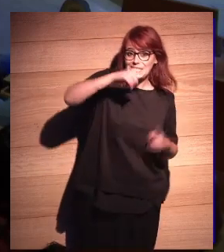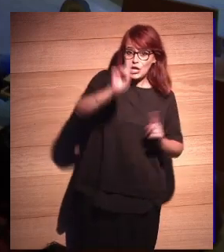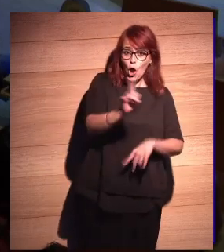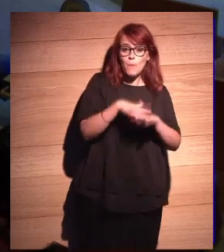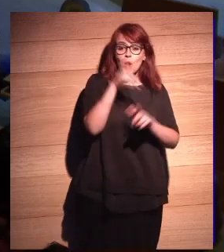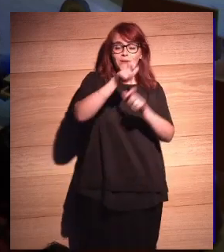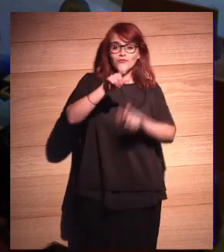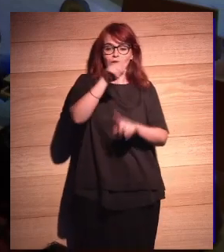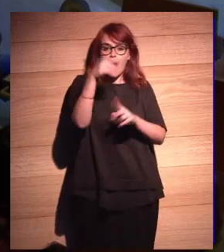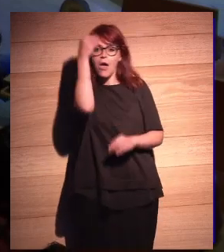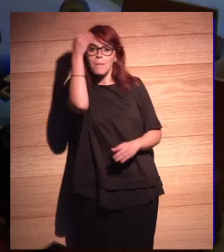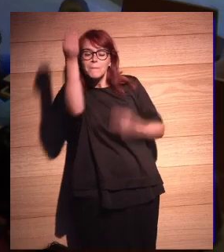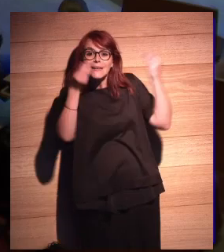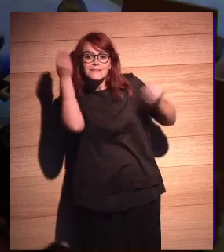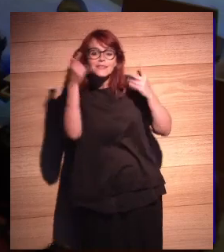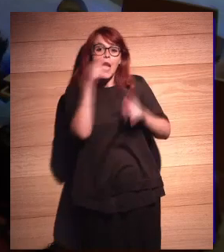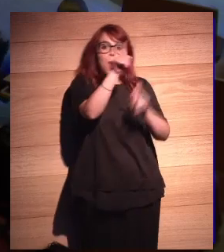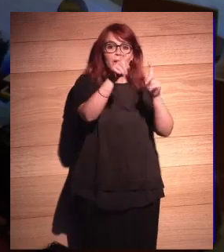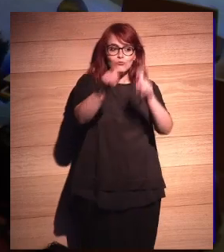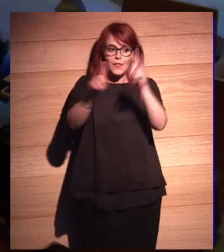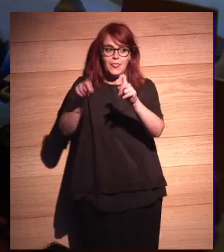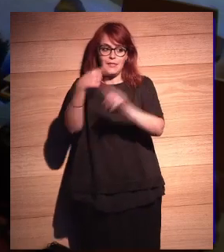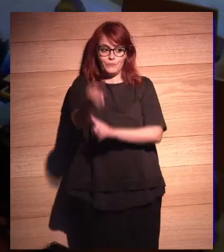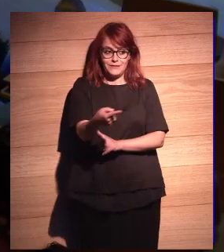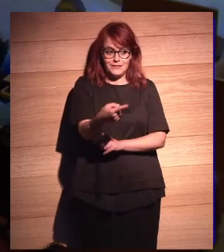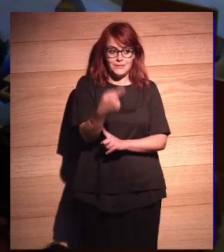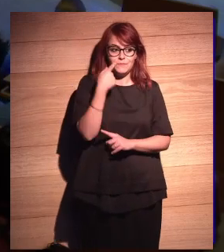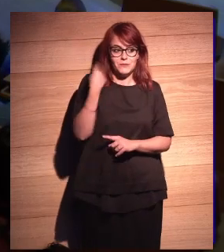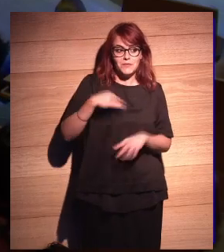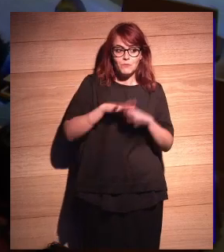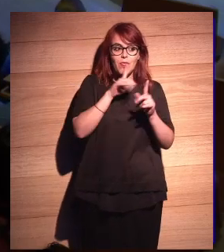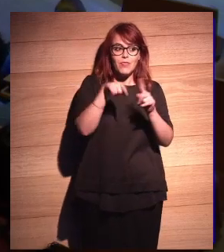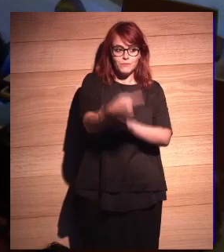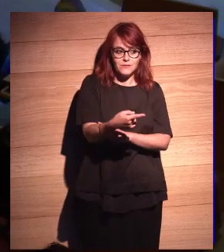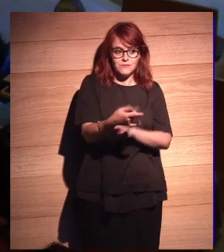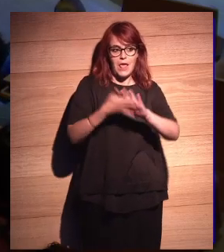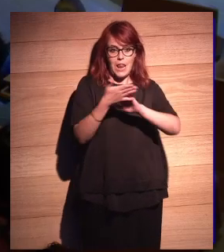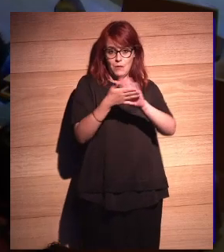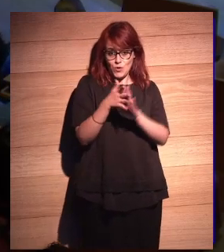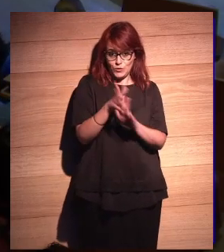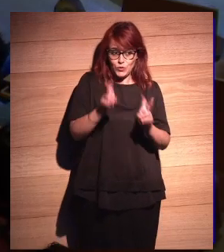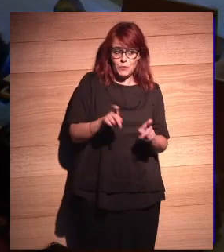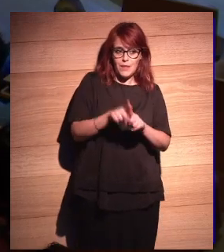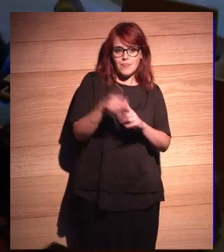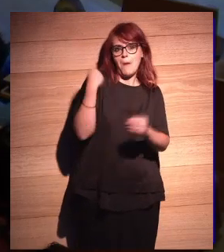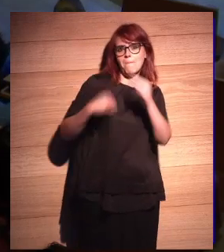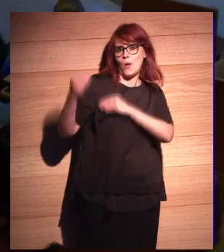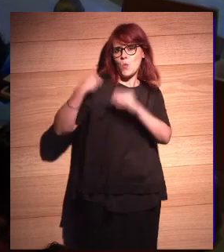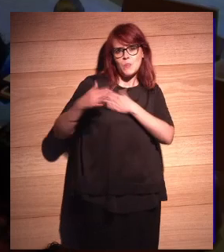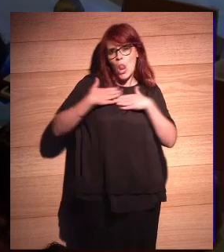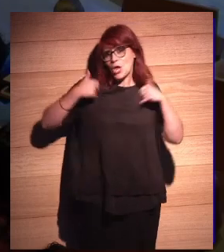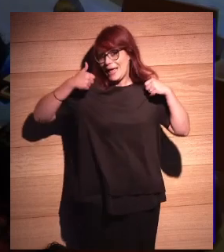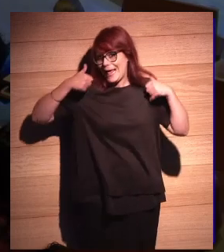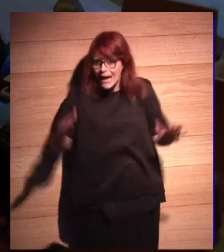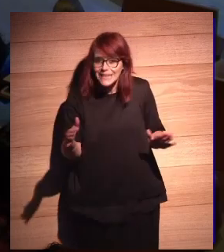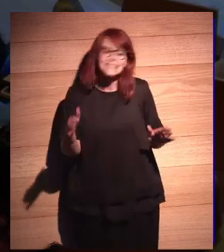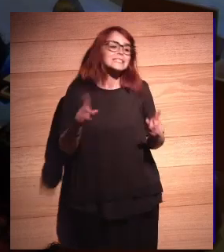lot of thoughts and a lot of questions, so then I would love to open up the floor for a short while, and then you can ask me anything that you